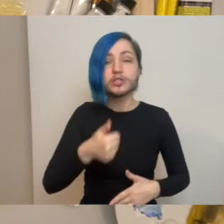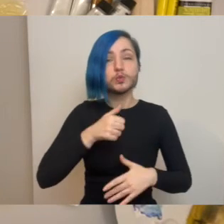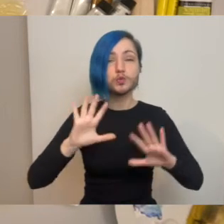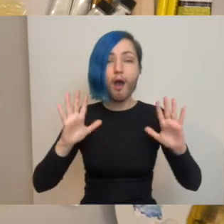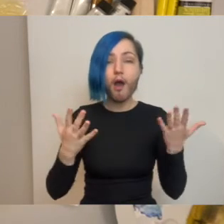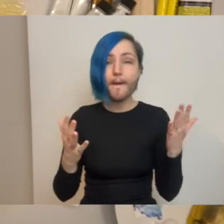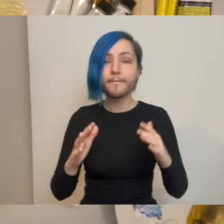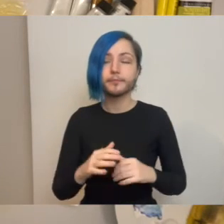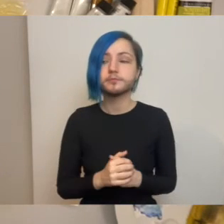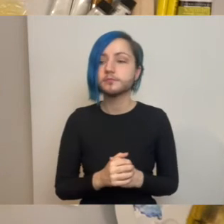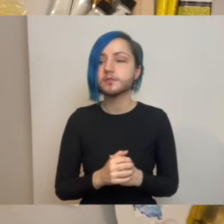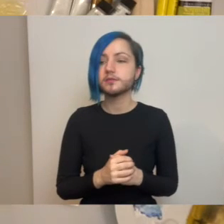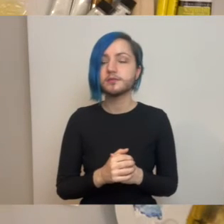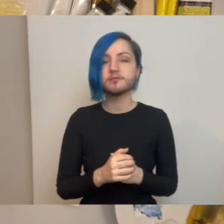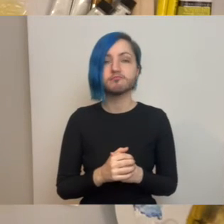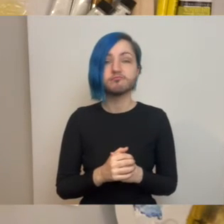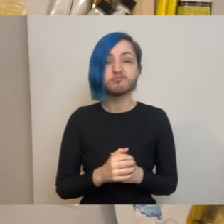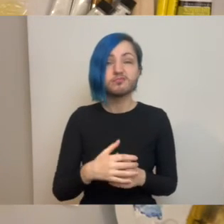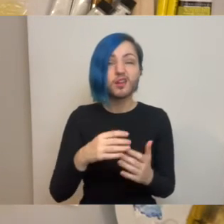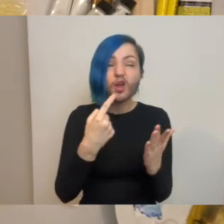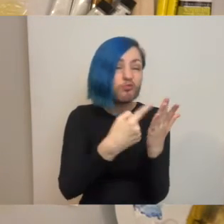through this space.